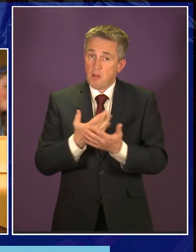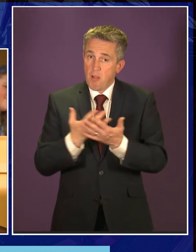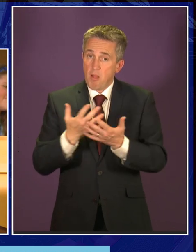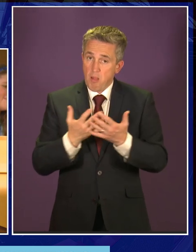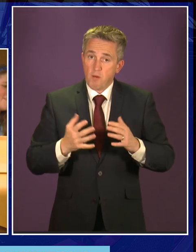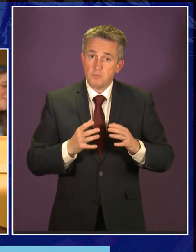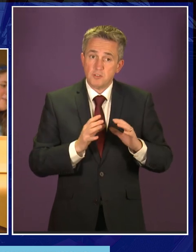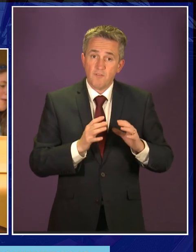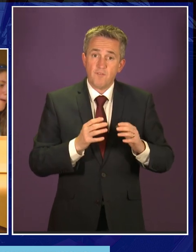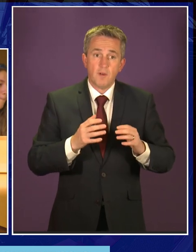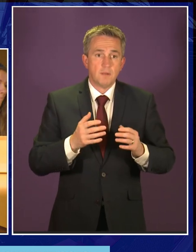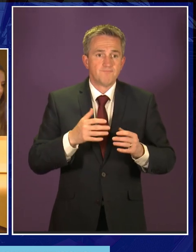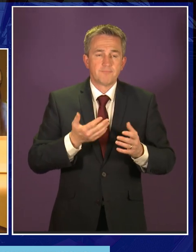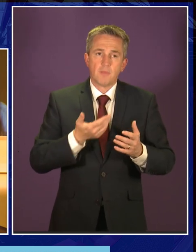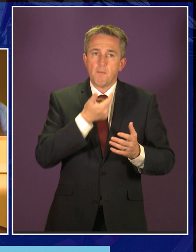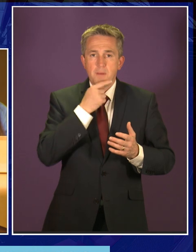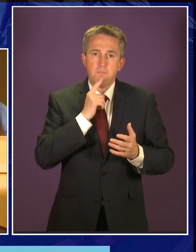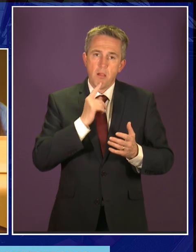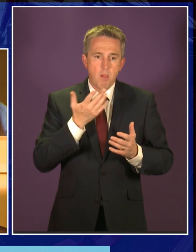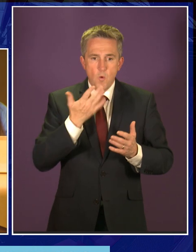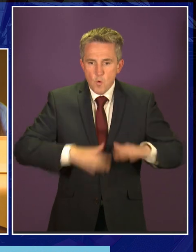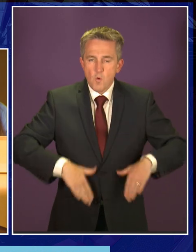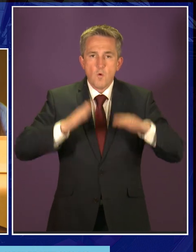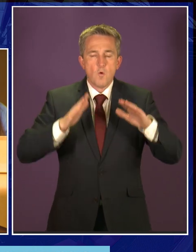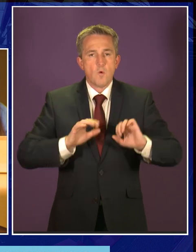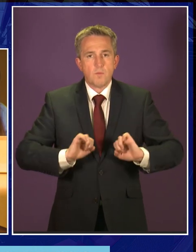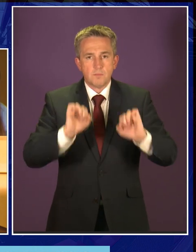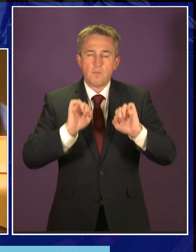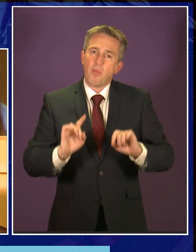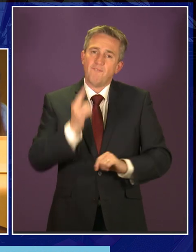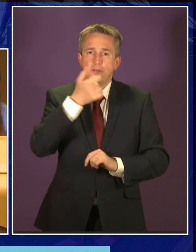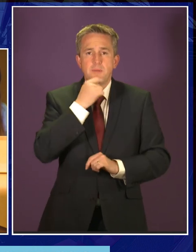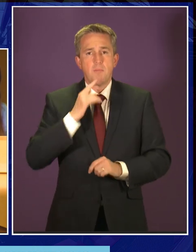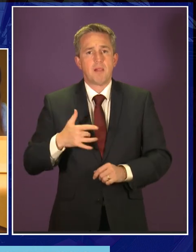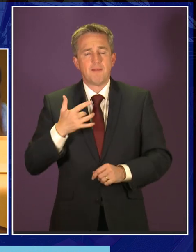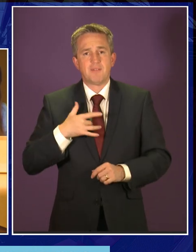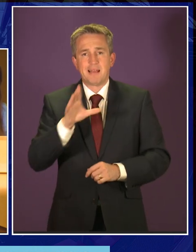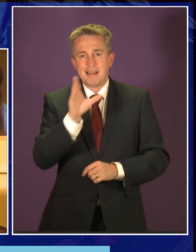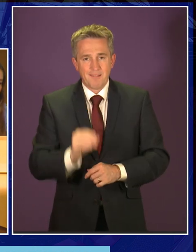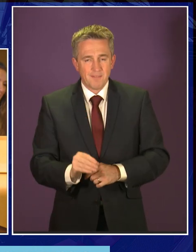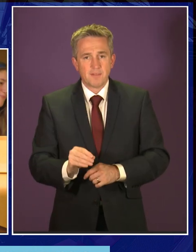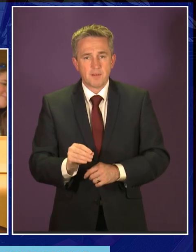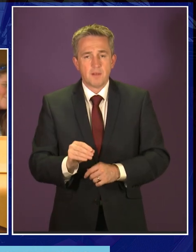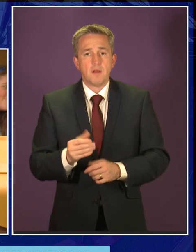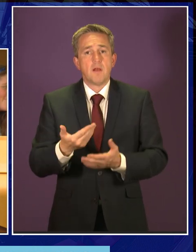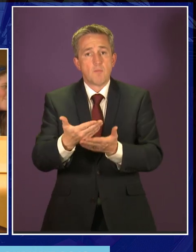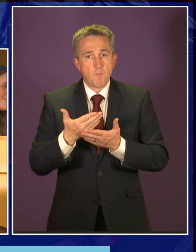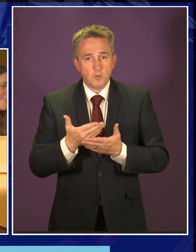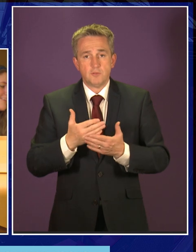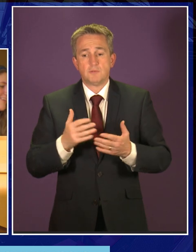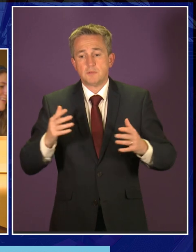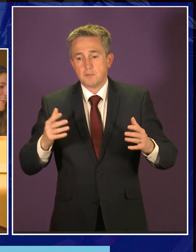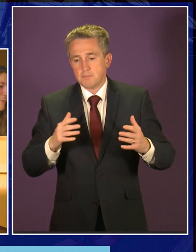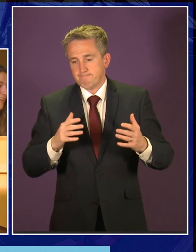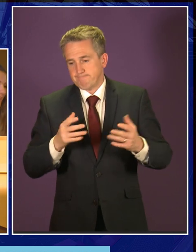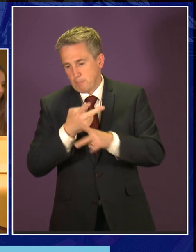the recognition of indigenous people, or what we refer as the first people. The promotion and protection of culture and